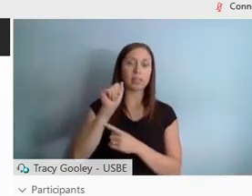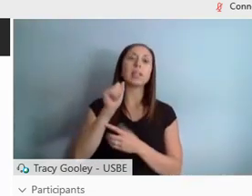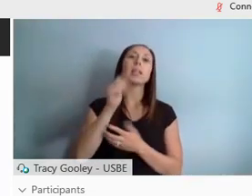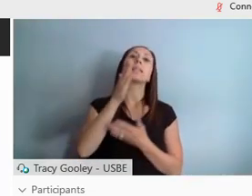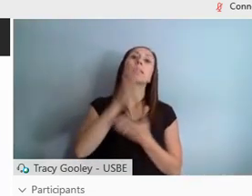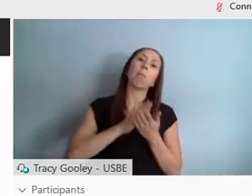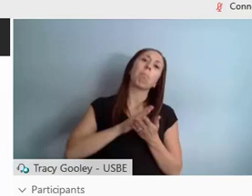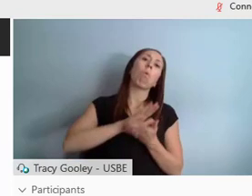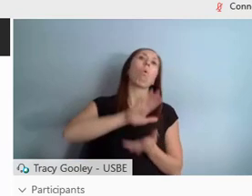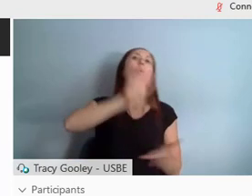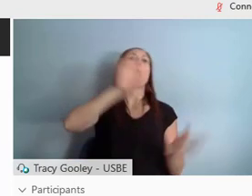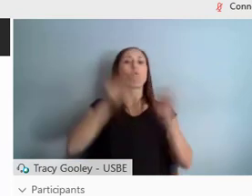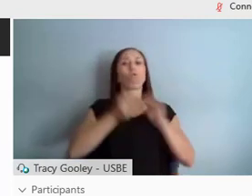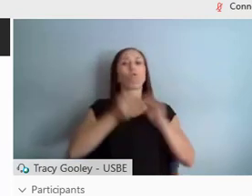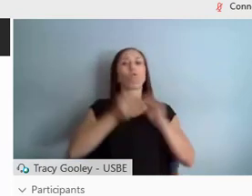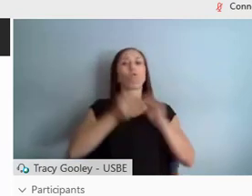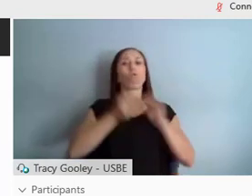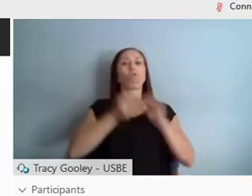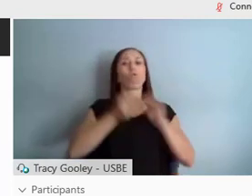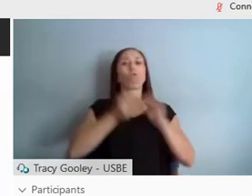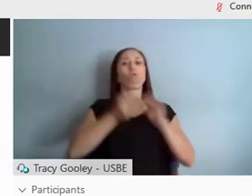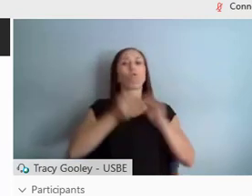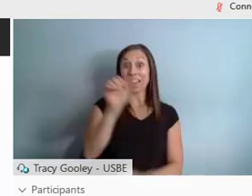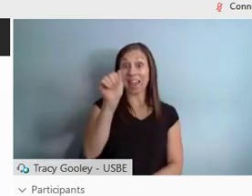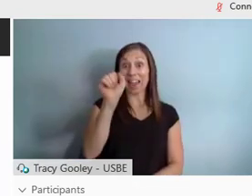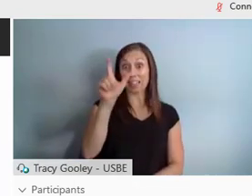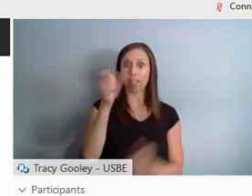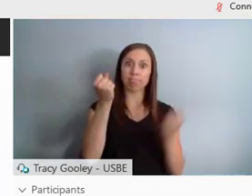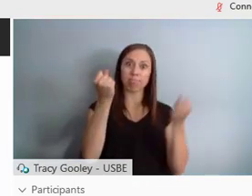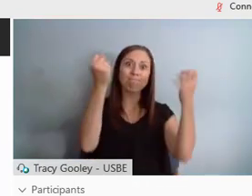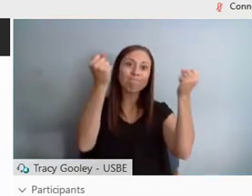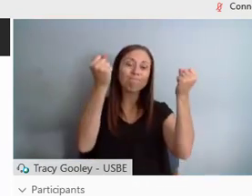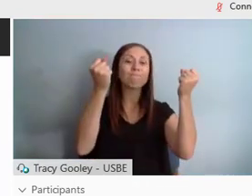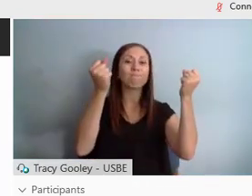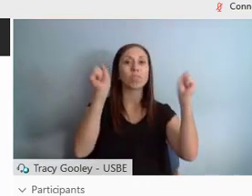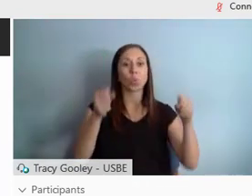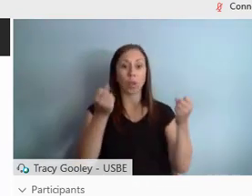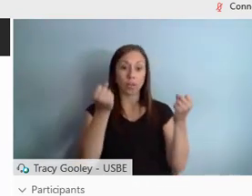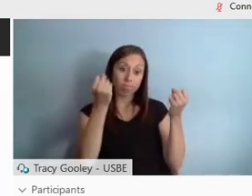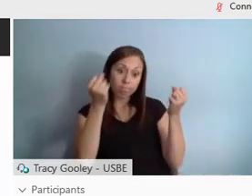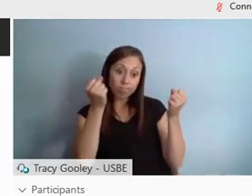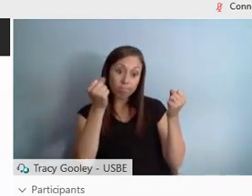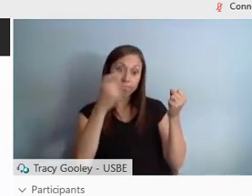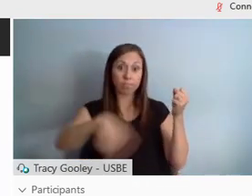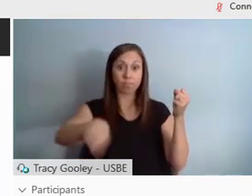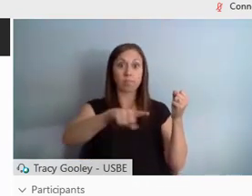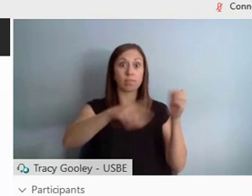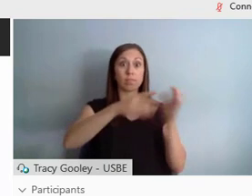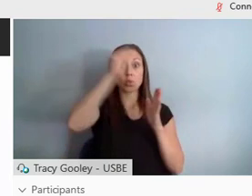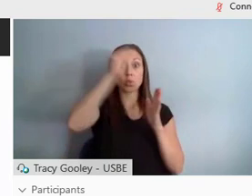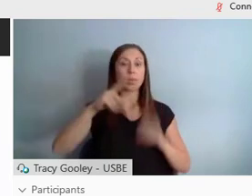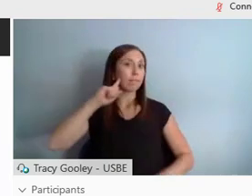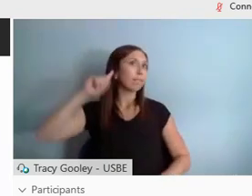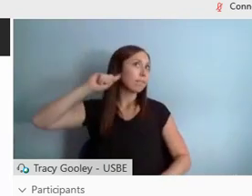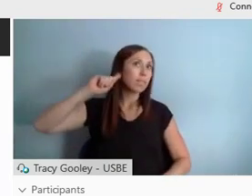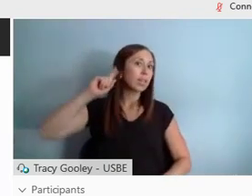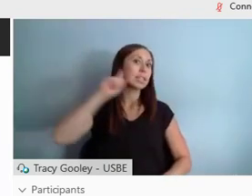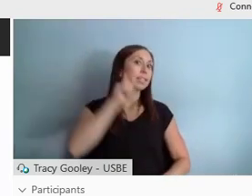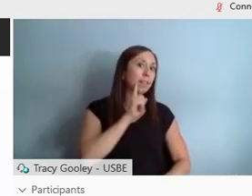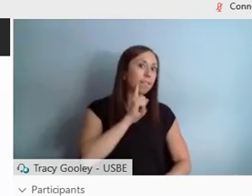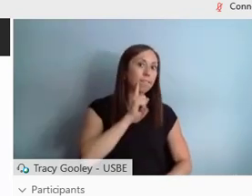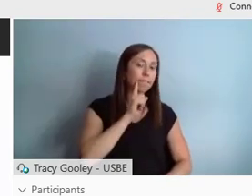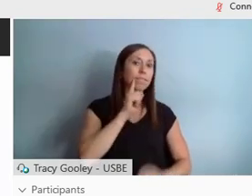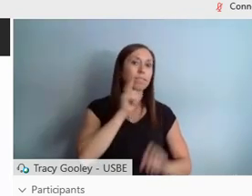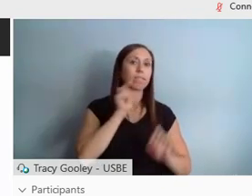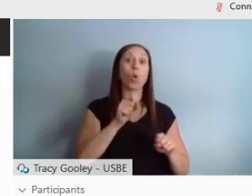overall accommodations that apply, like ASL. You can sign to students who have a hearing impairment,